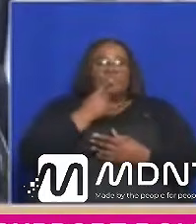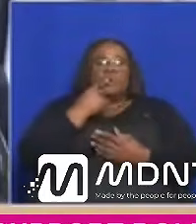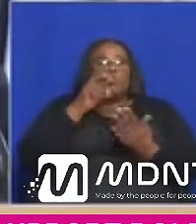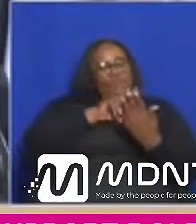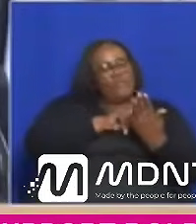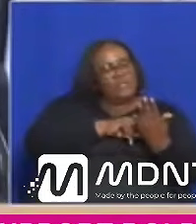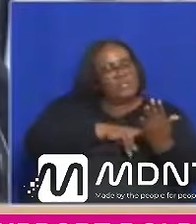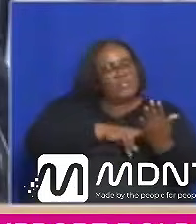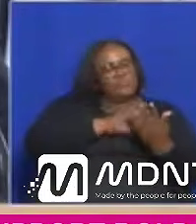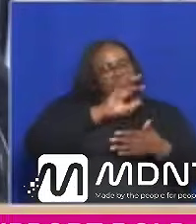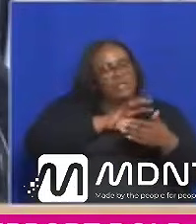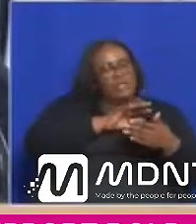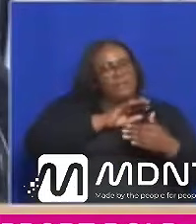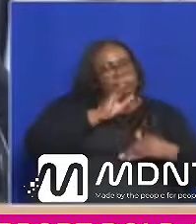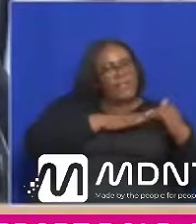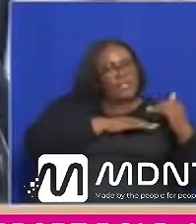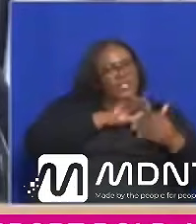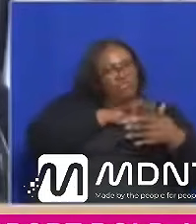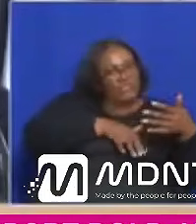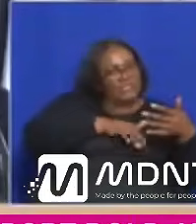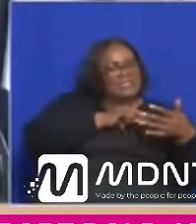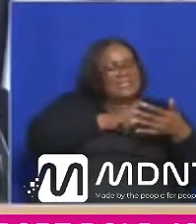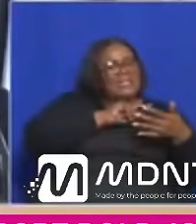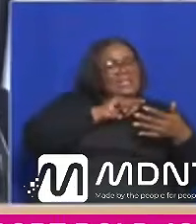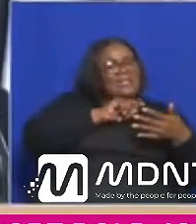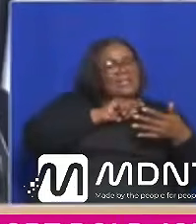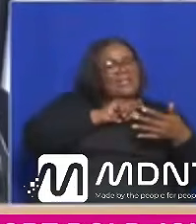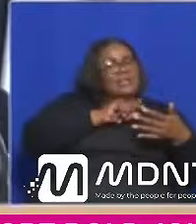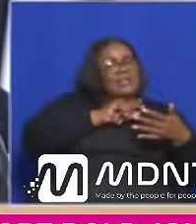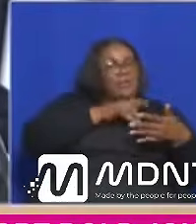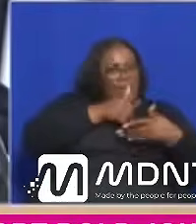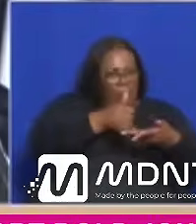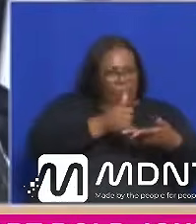charge sheet specifies the different offenses for which you are charged.